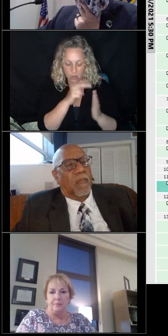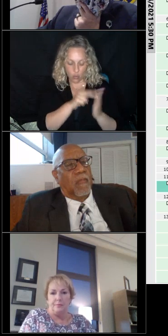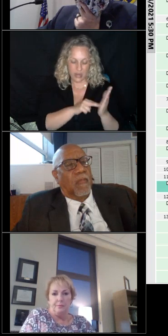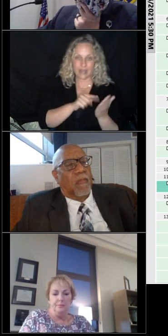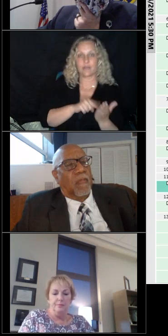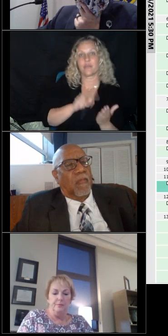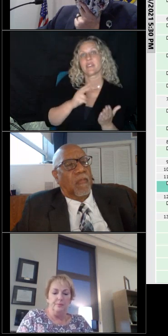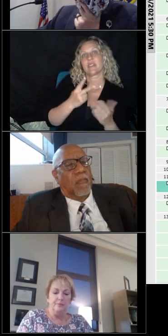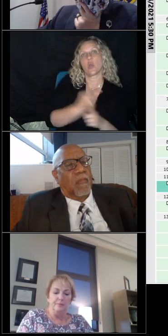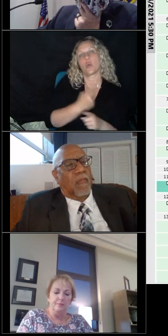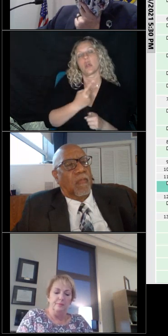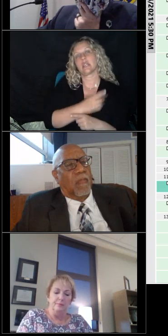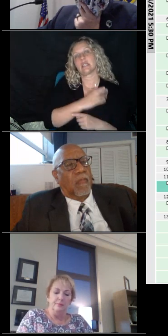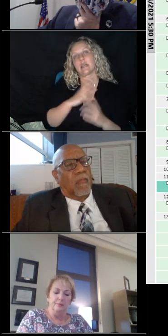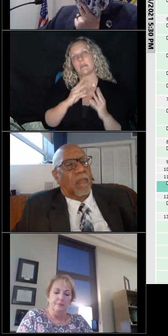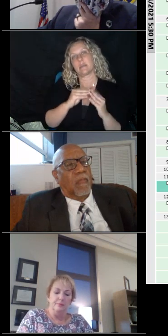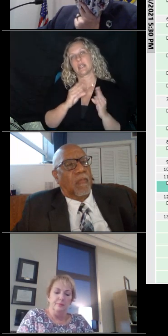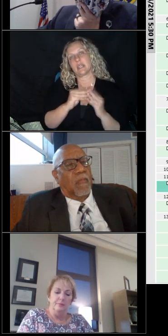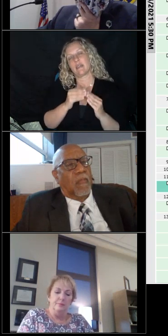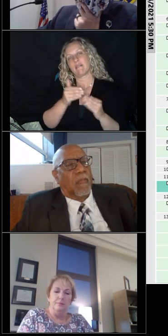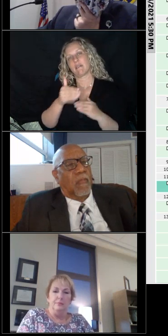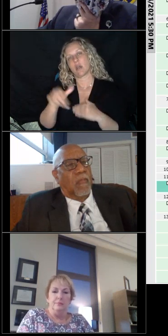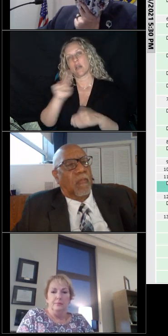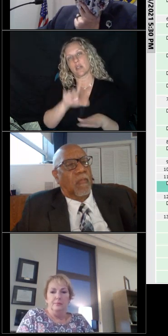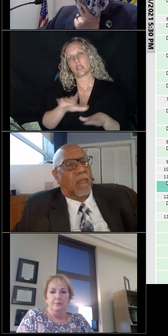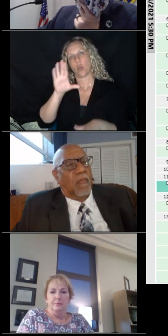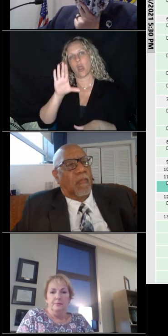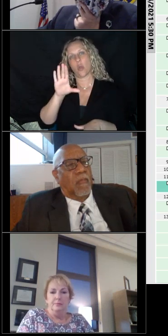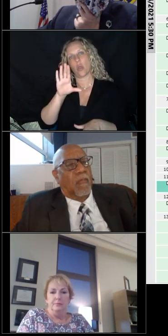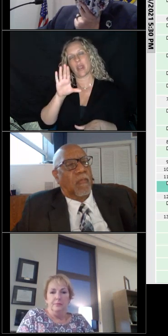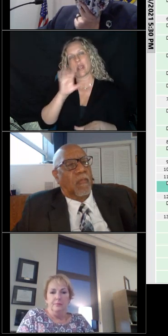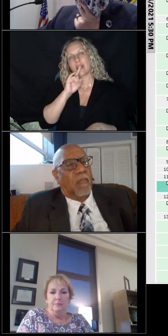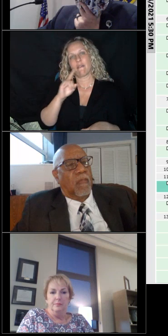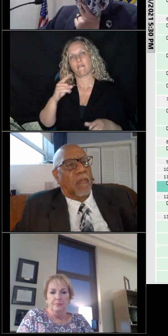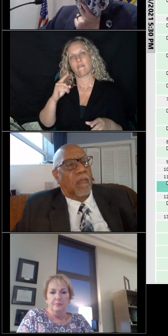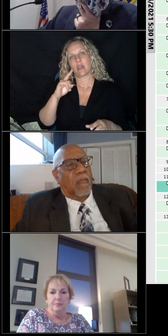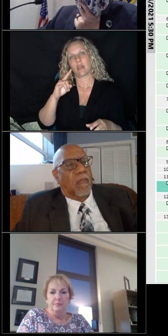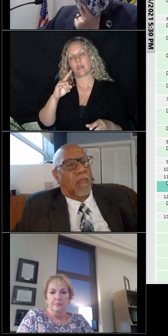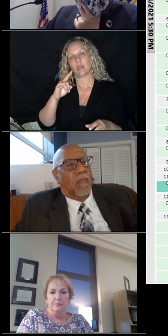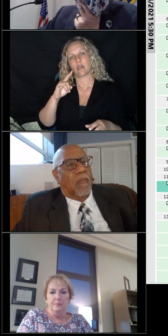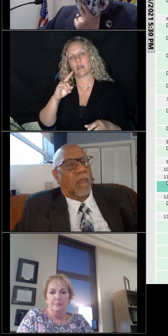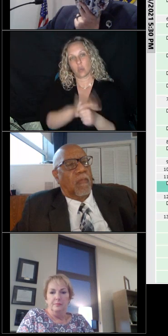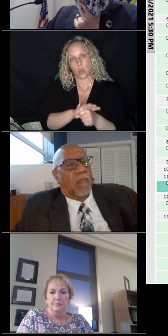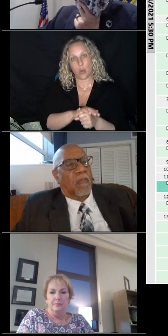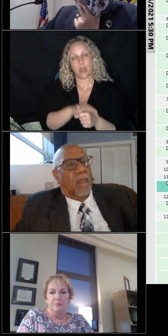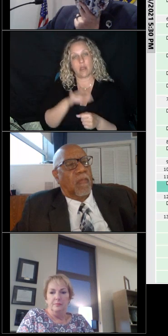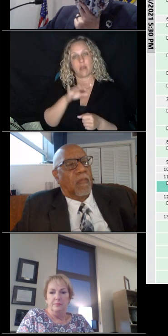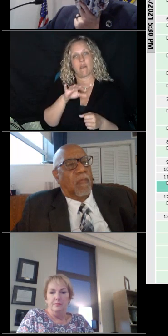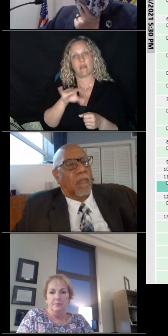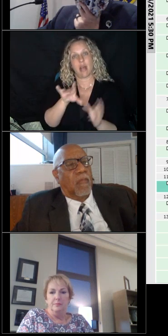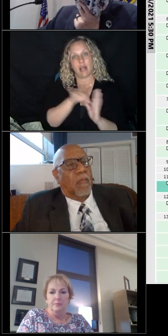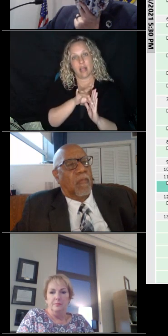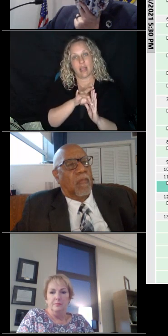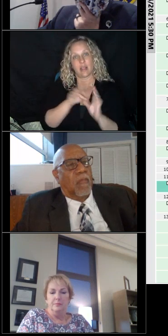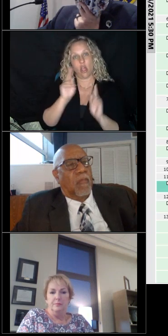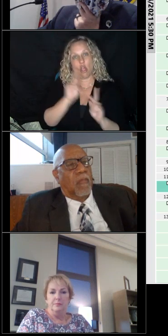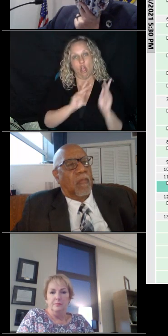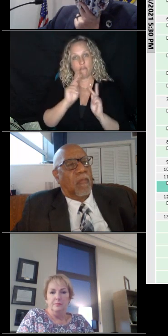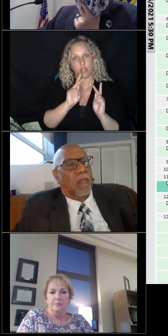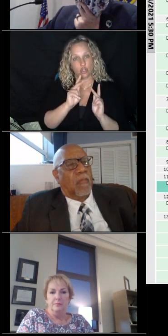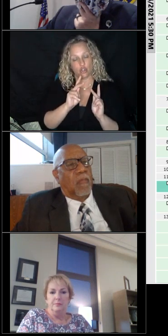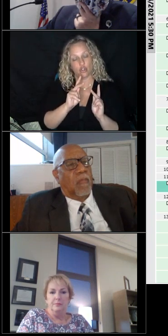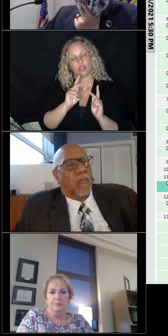regular city commission meeting following the swearing in of newly elected officers. So that would mean if there, let's just say